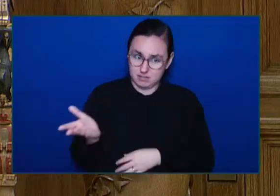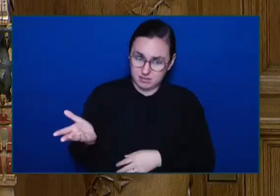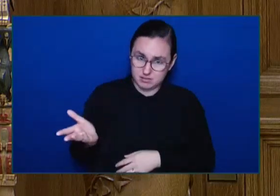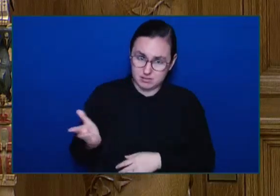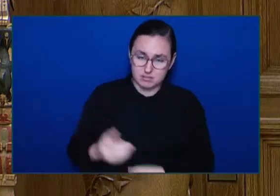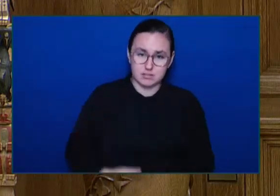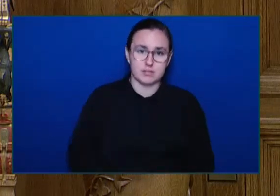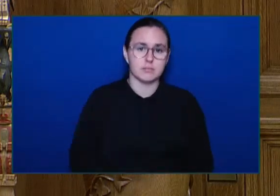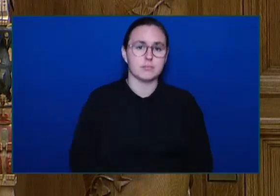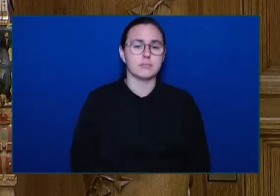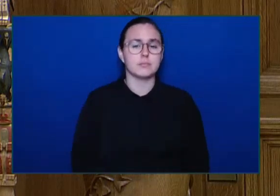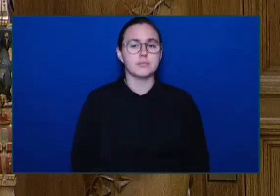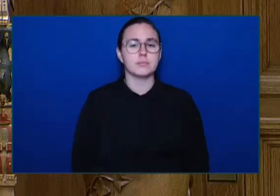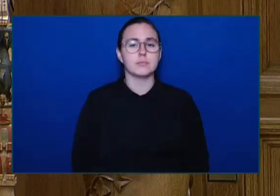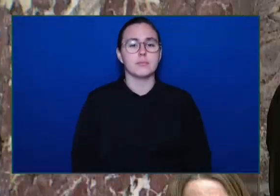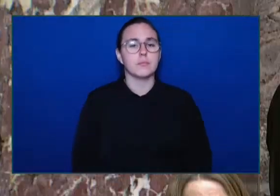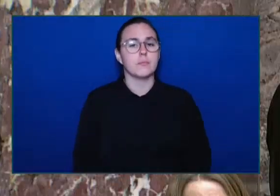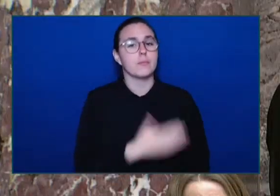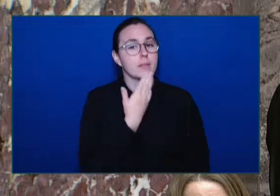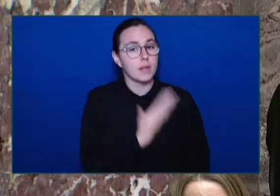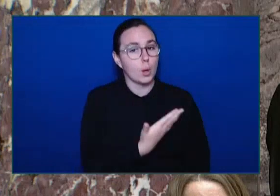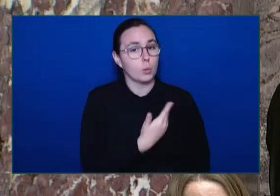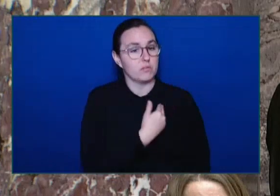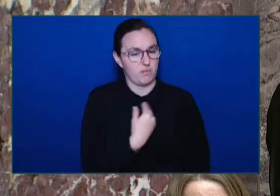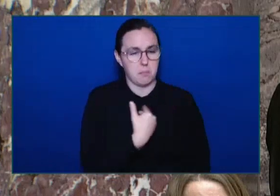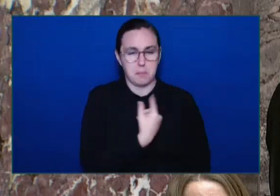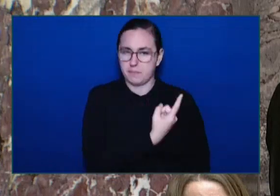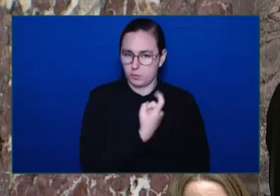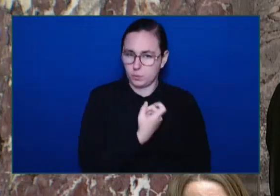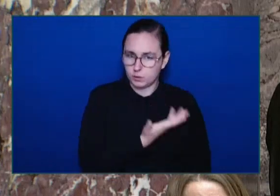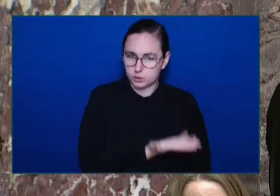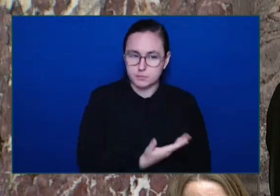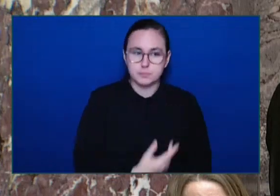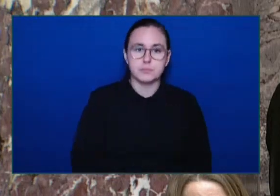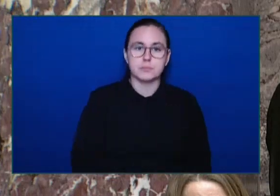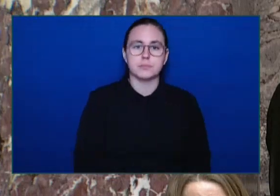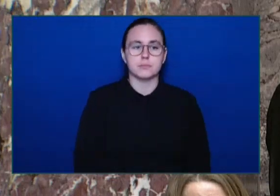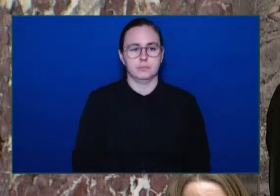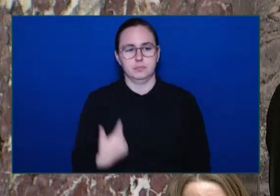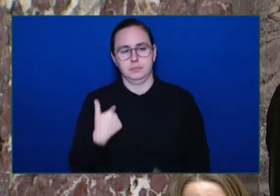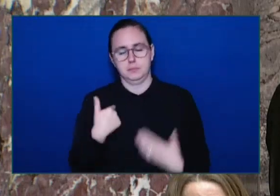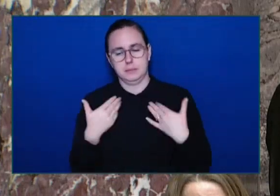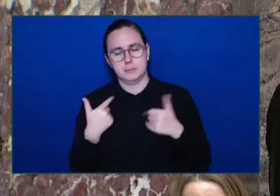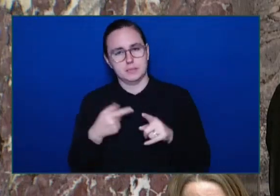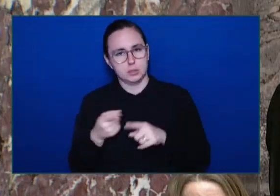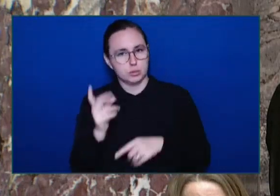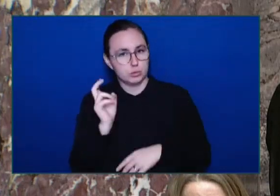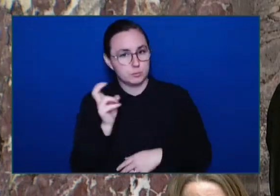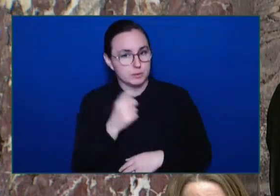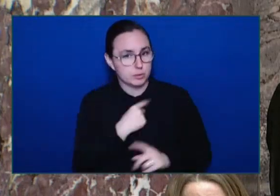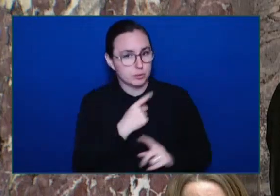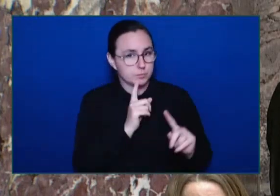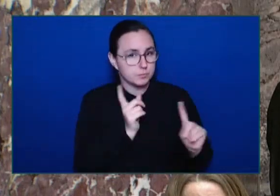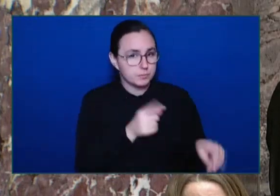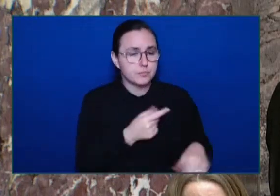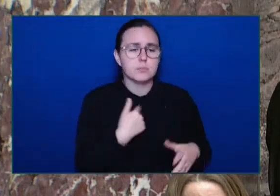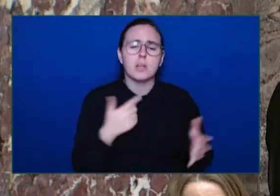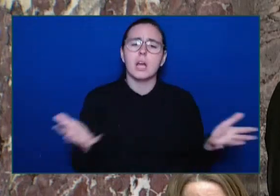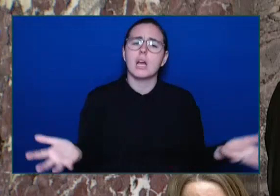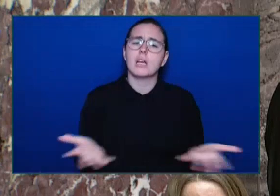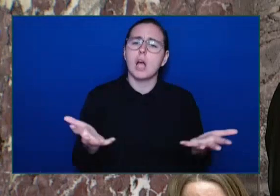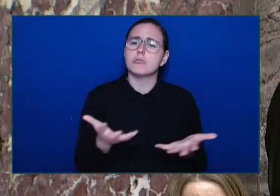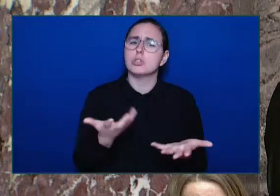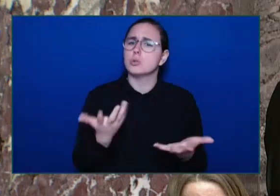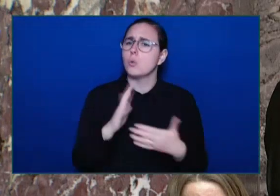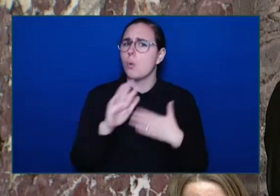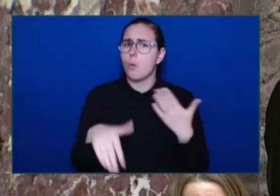for the question. We are urging all the parties involved in this dispute, both First Transit and the union